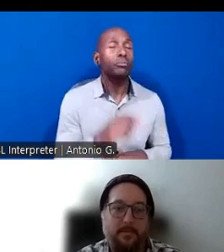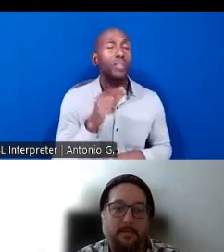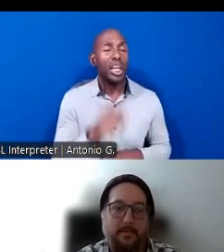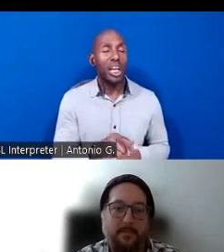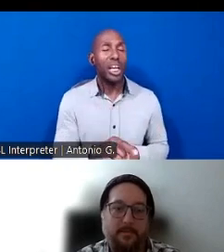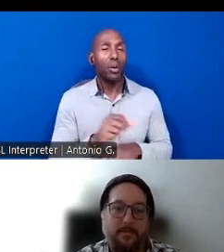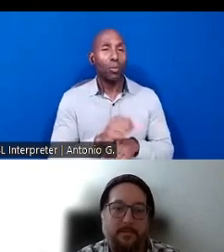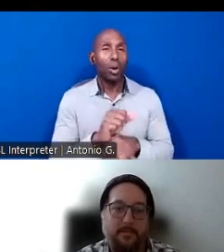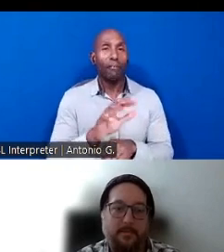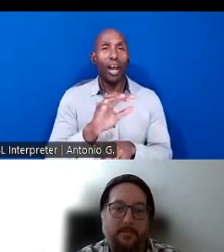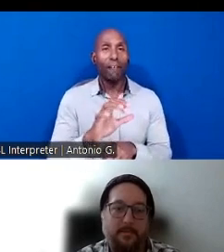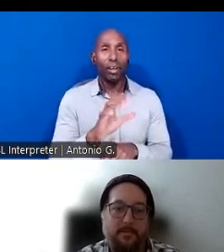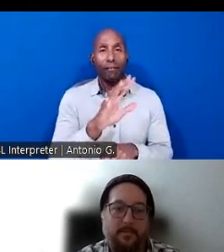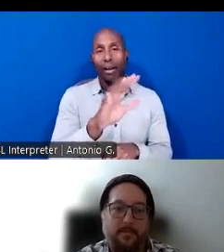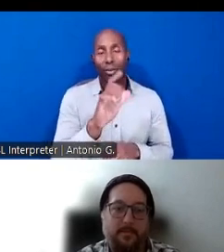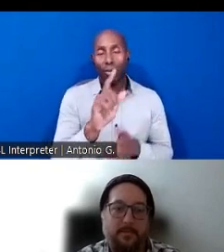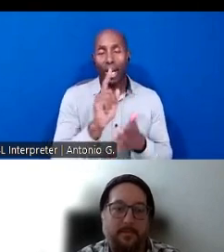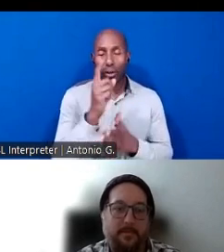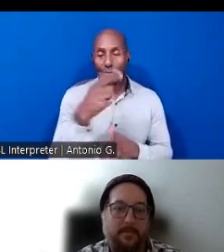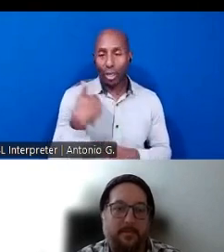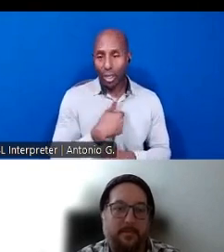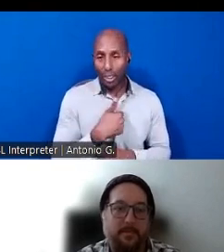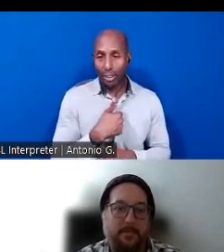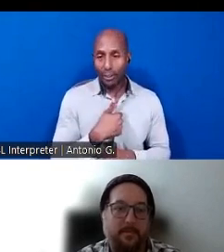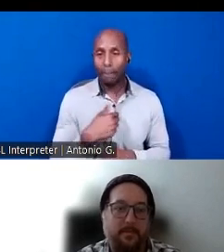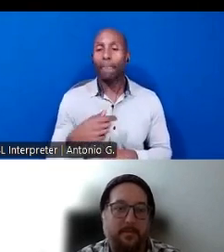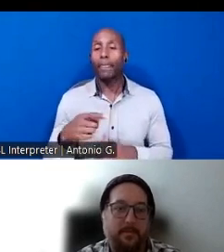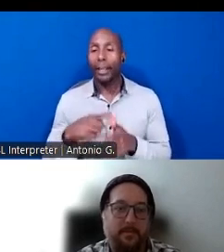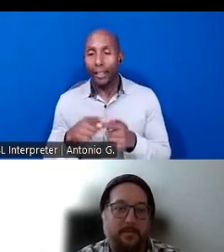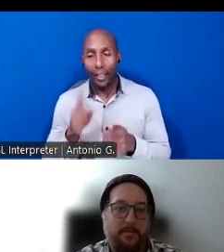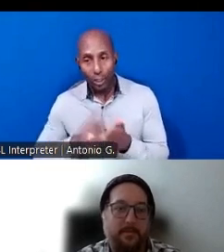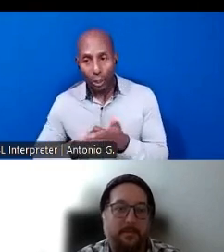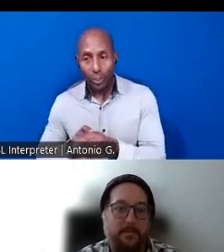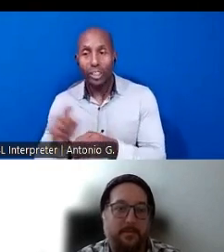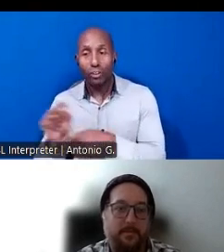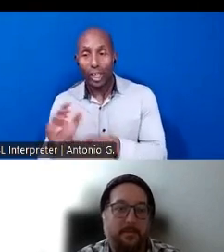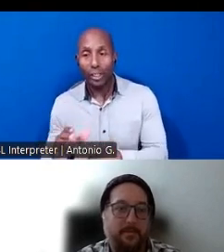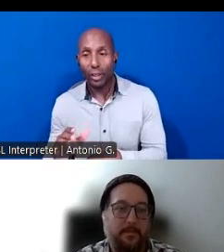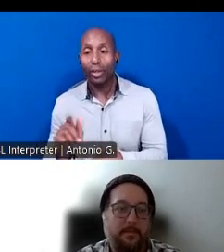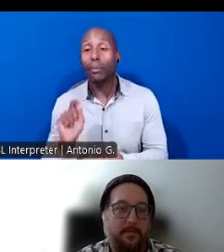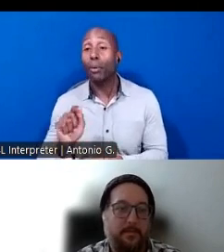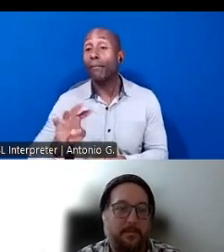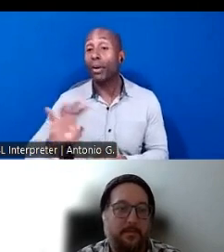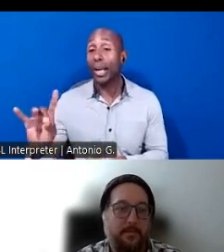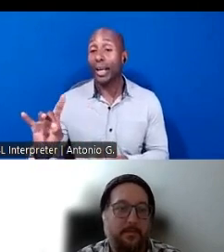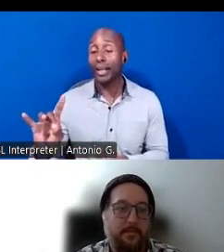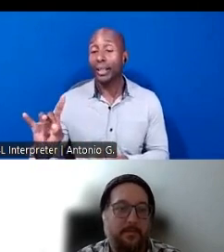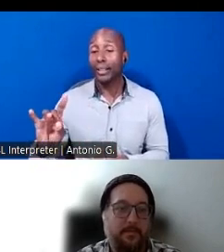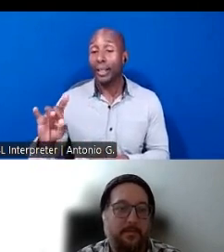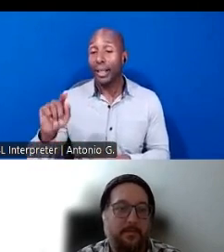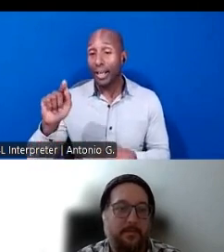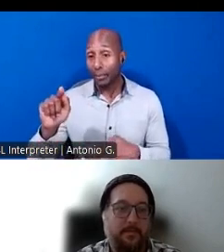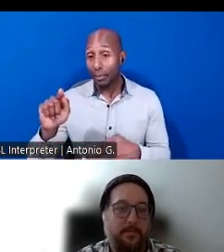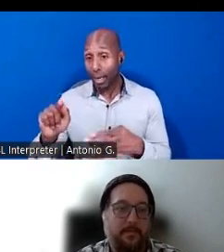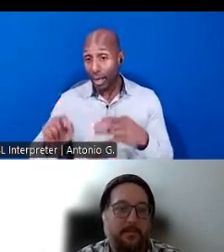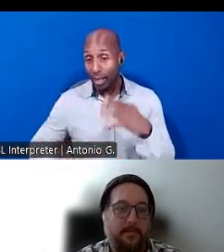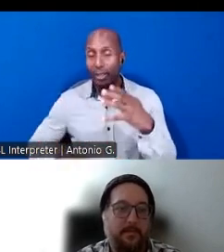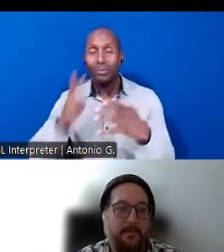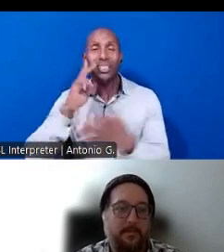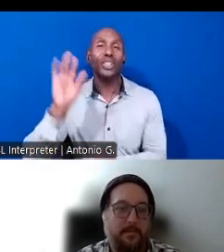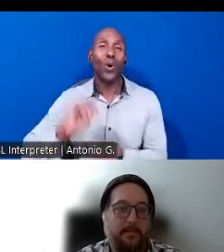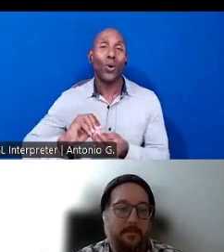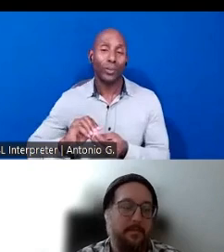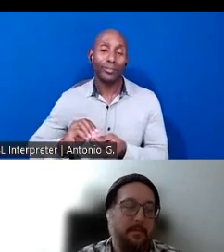And then we go and look, and trainer populated 0.48. And then if we go all the way down to the bottom and we can see that's total, we